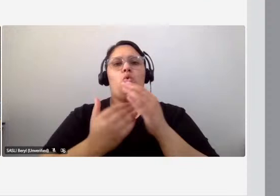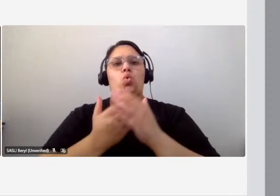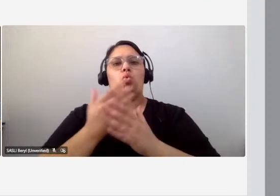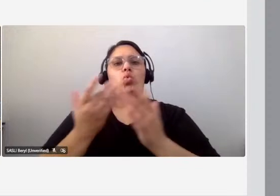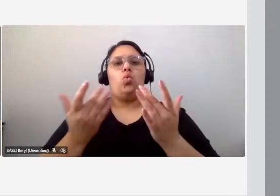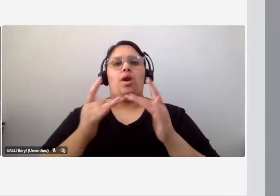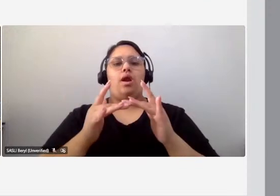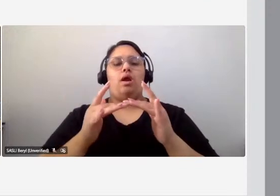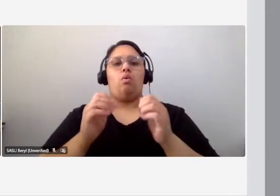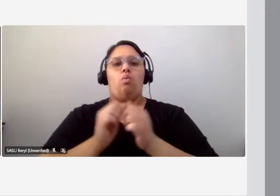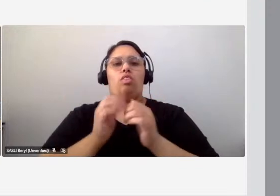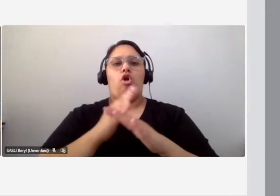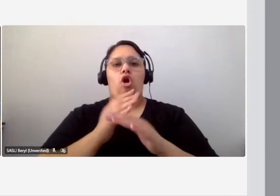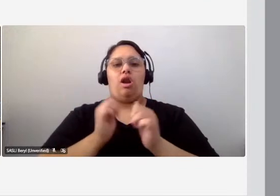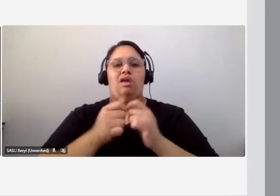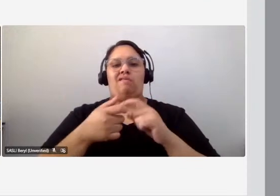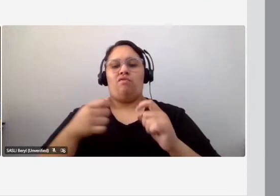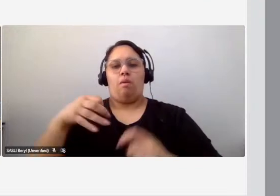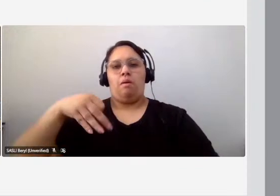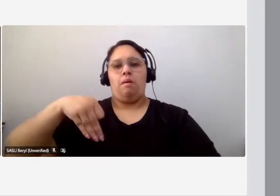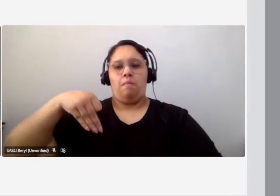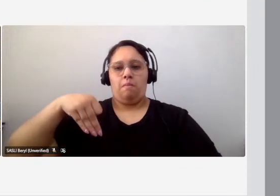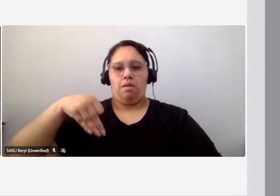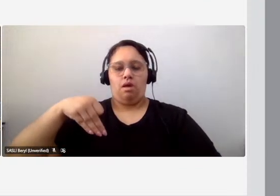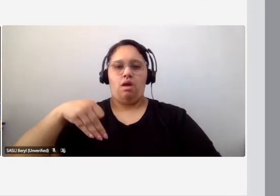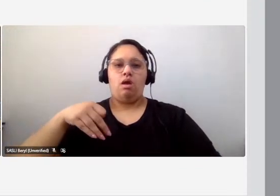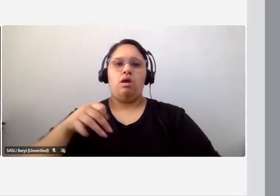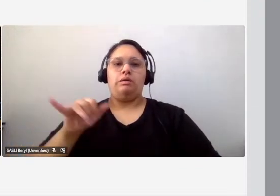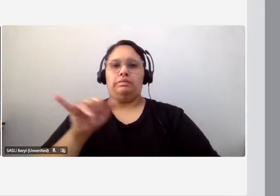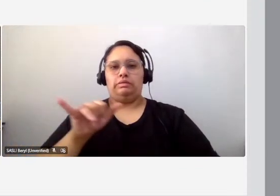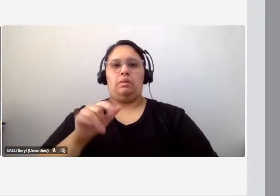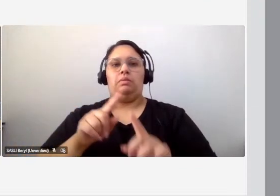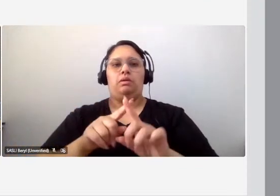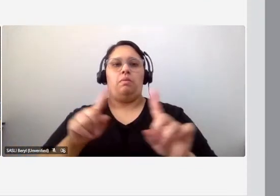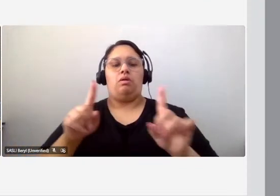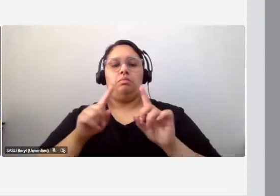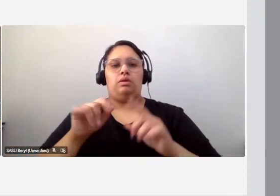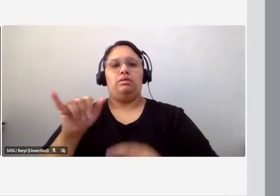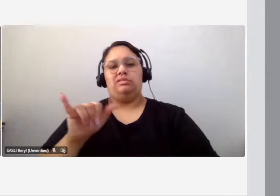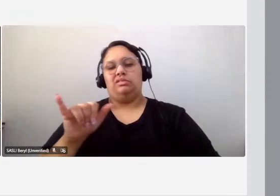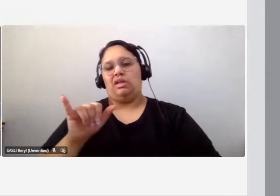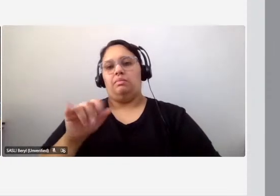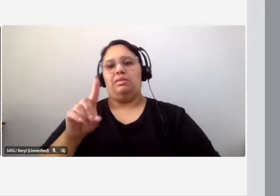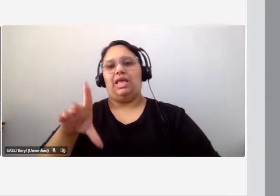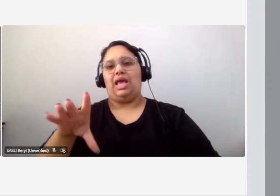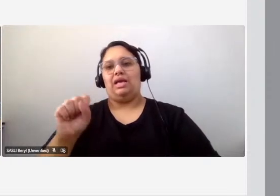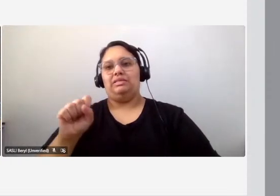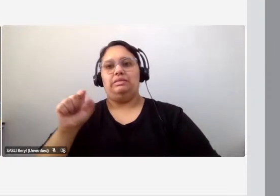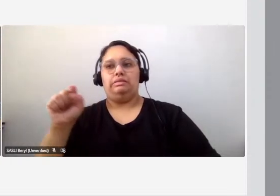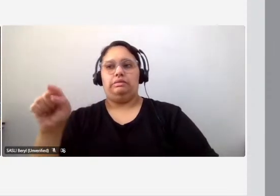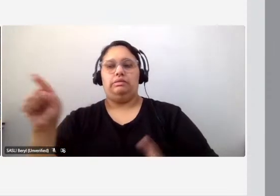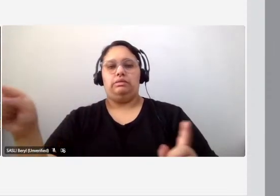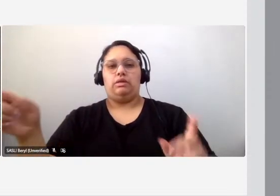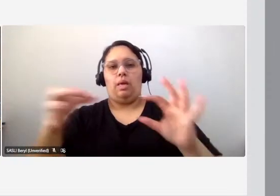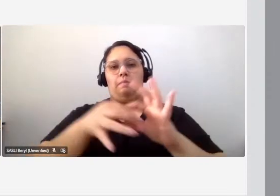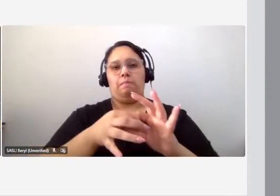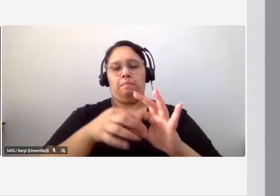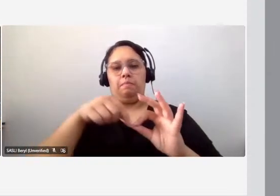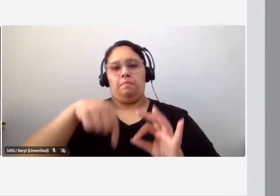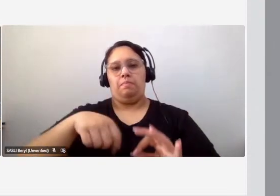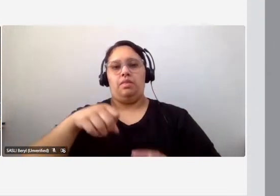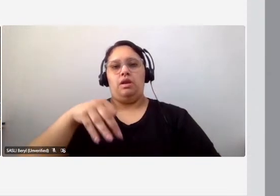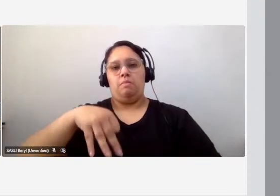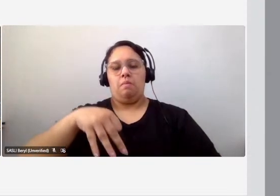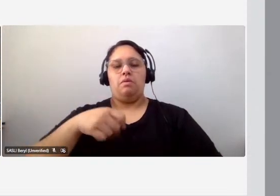connection with colleagues from Namibia from a similar department, a similar DCAS in Namibia, and we're going to try and